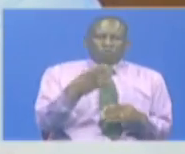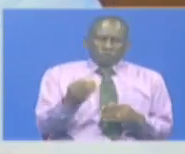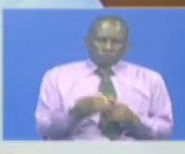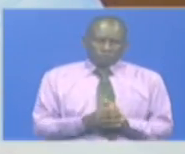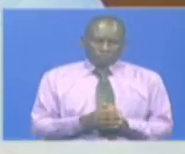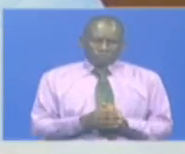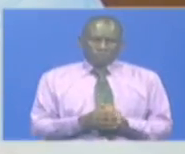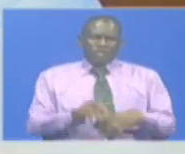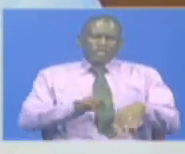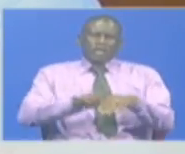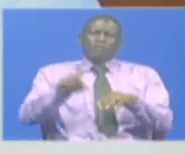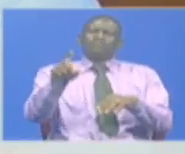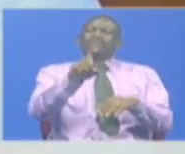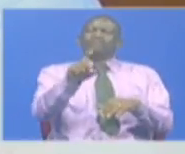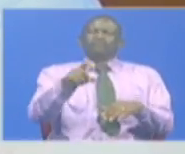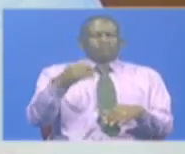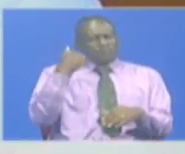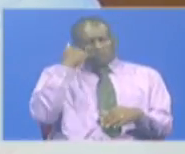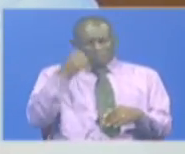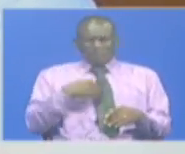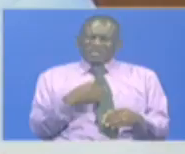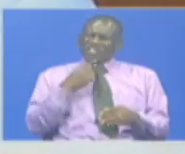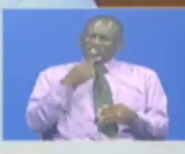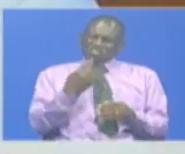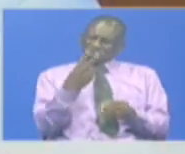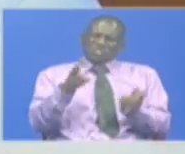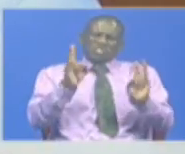So alipopima my temperature, akaona it's normal.